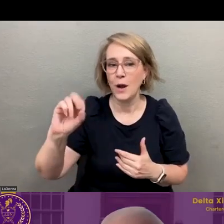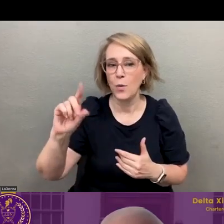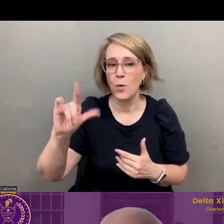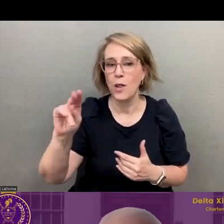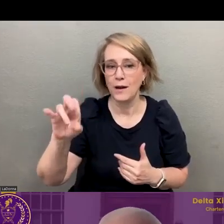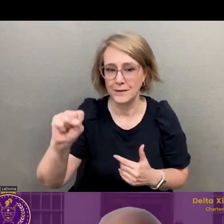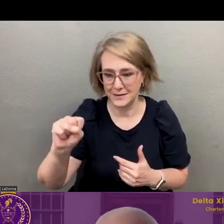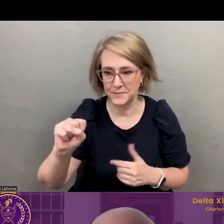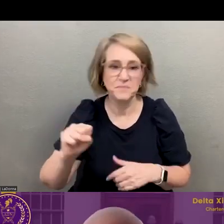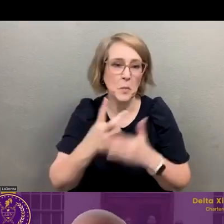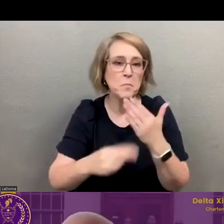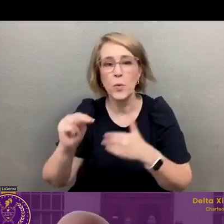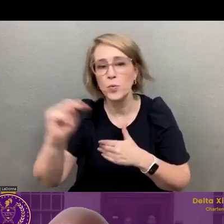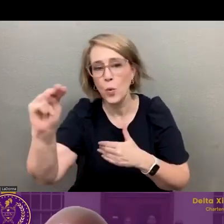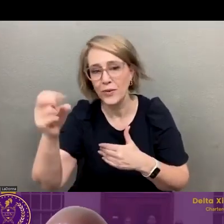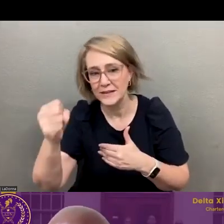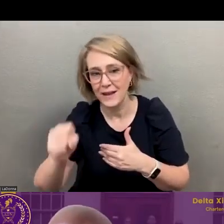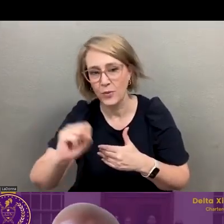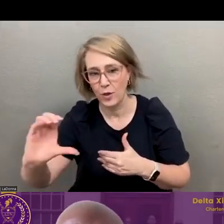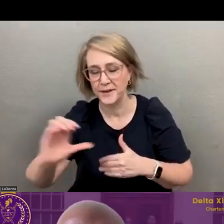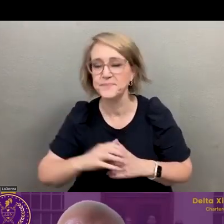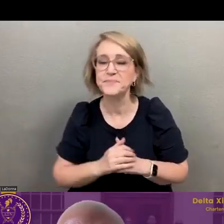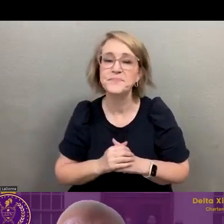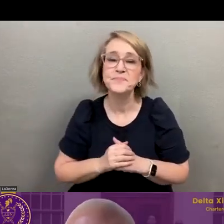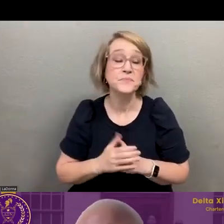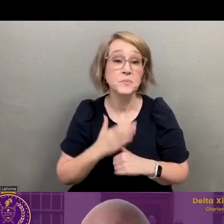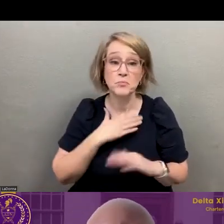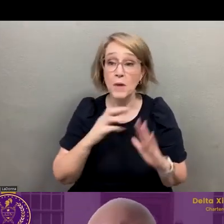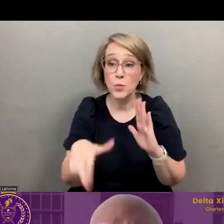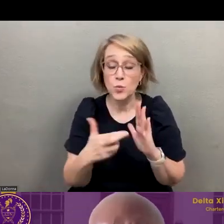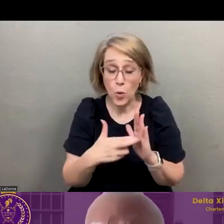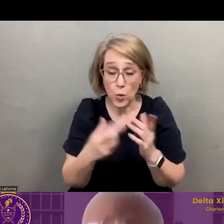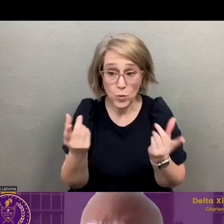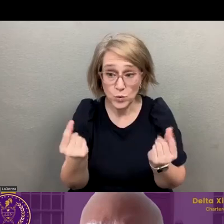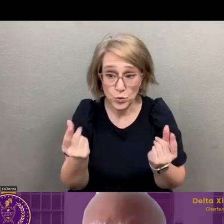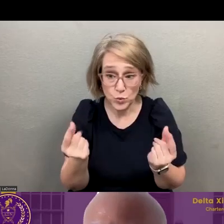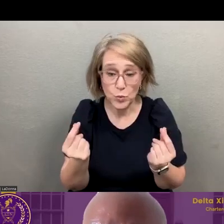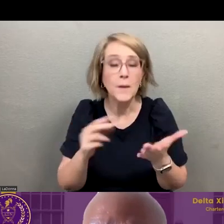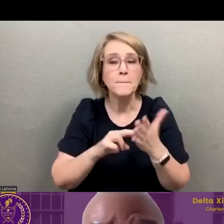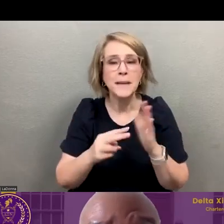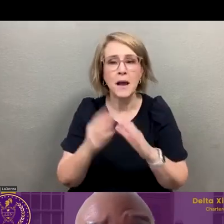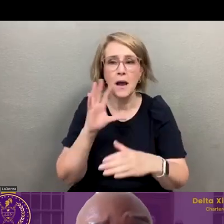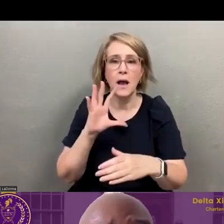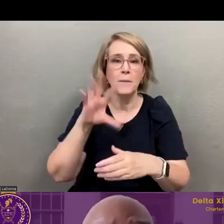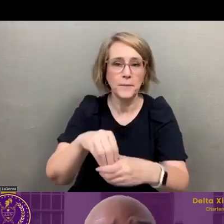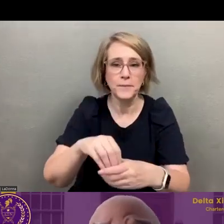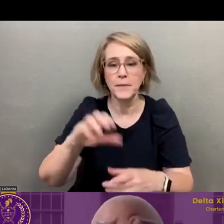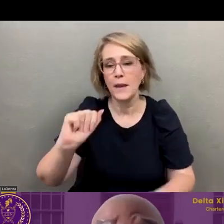In this role with the Chapter Leadership Council, I have the opportunity to contribute to the dynamics of